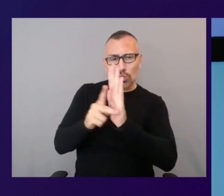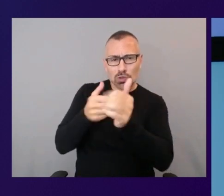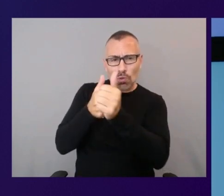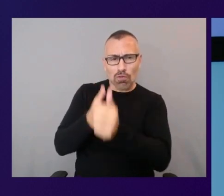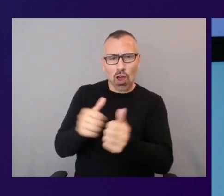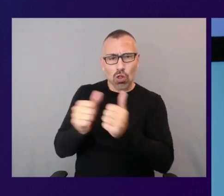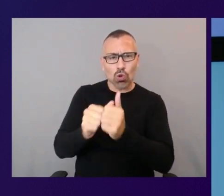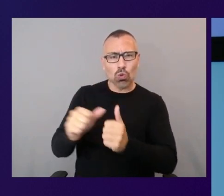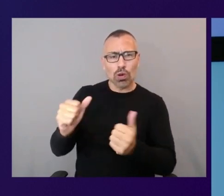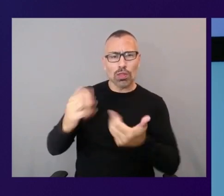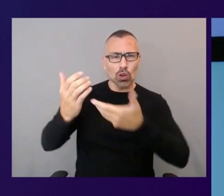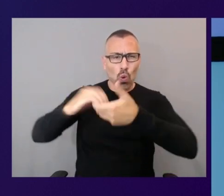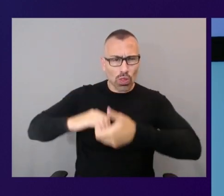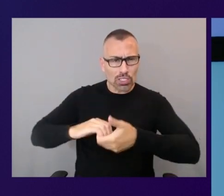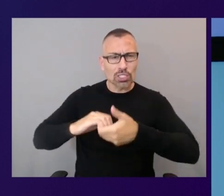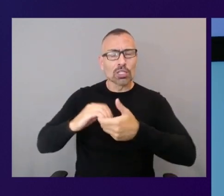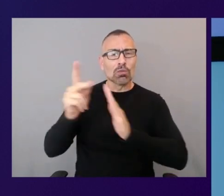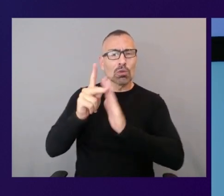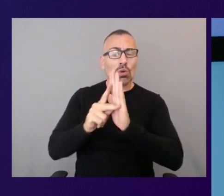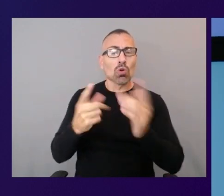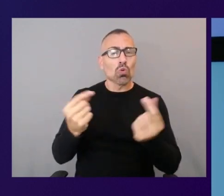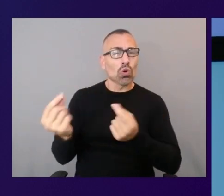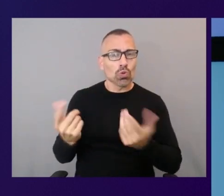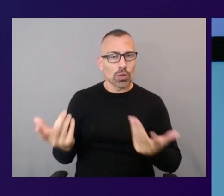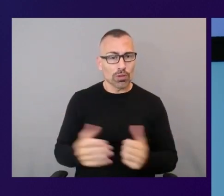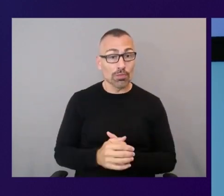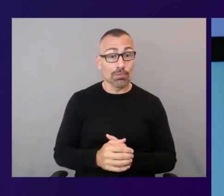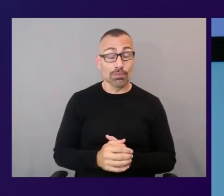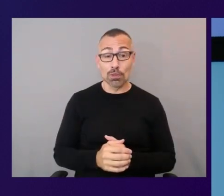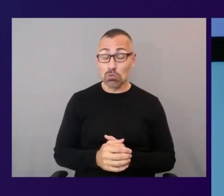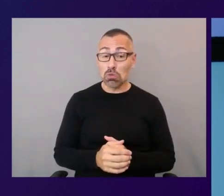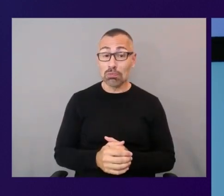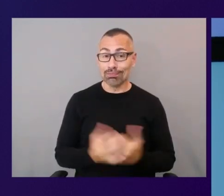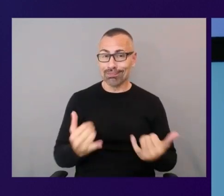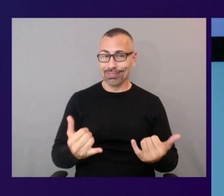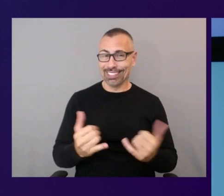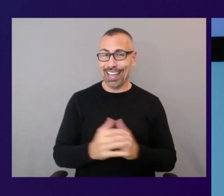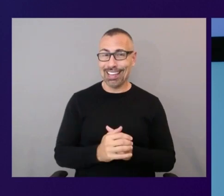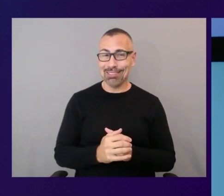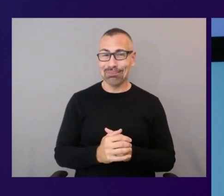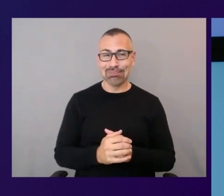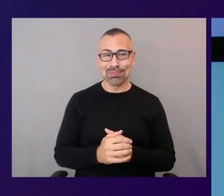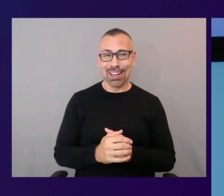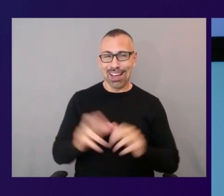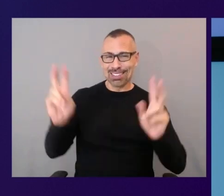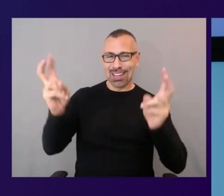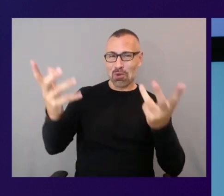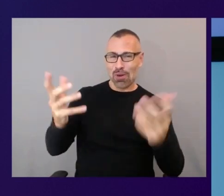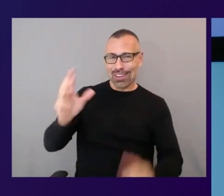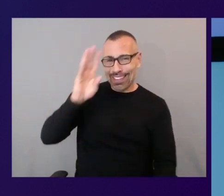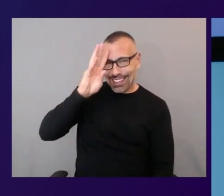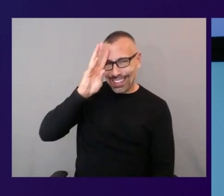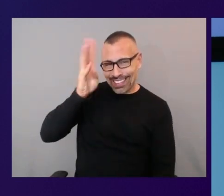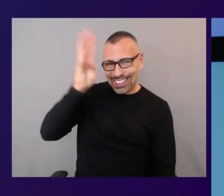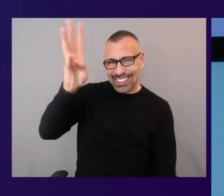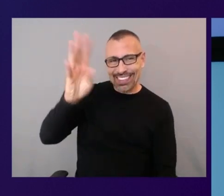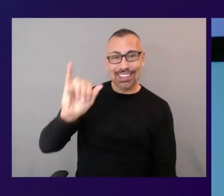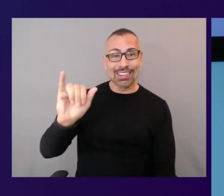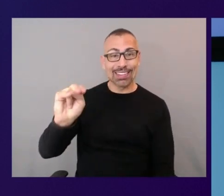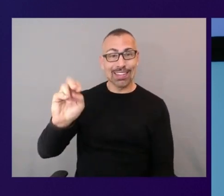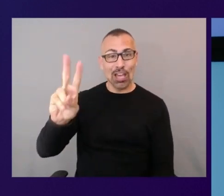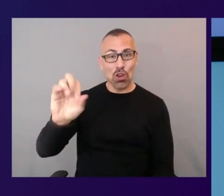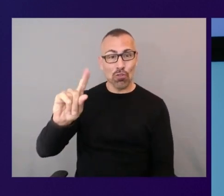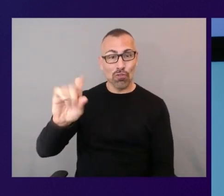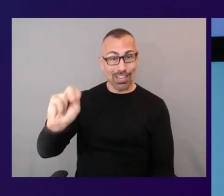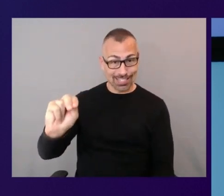Well, as the day suggests, we focus on innovation here in AWS. And so last year at this time, at our first Innovation Day,